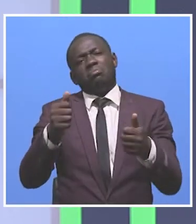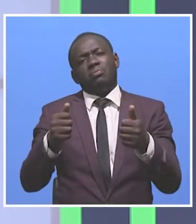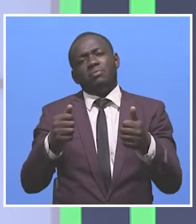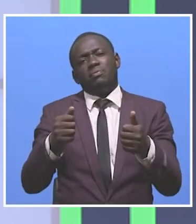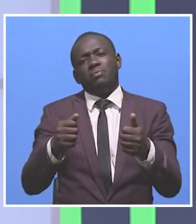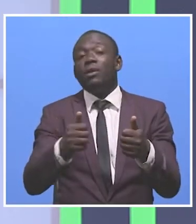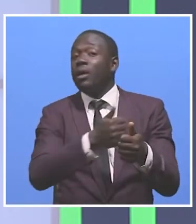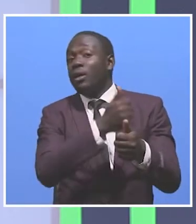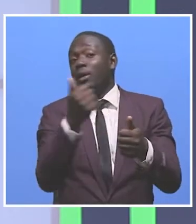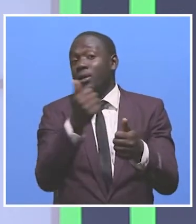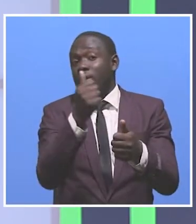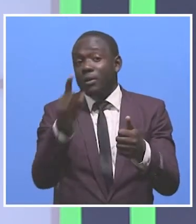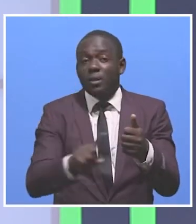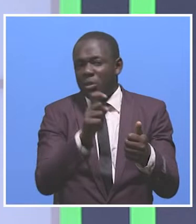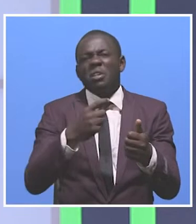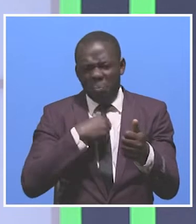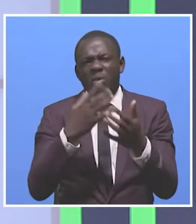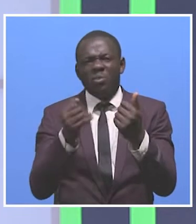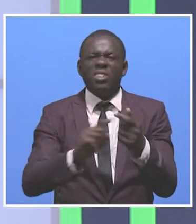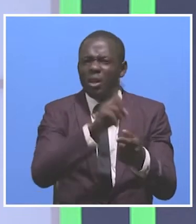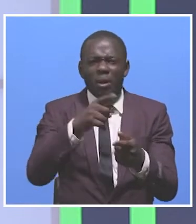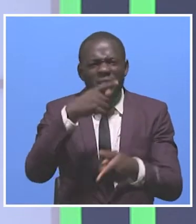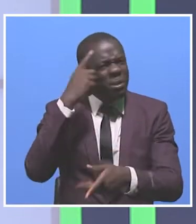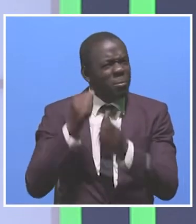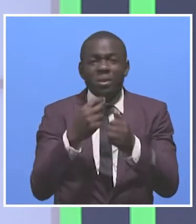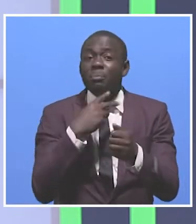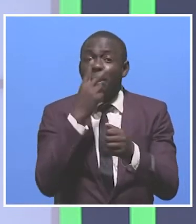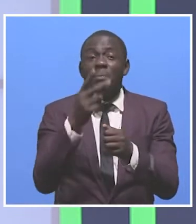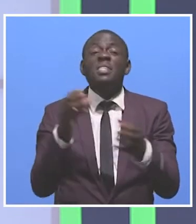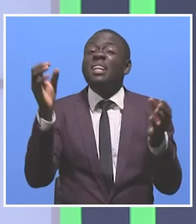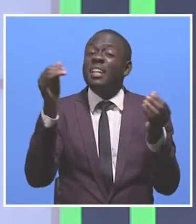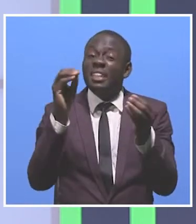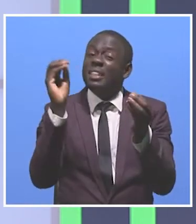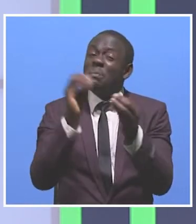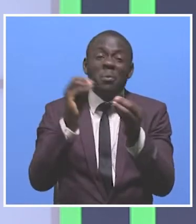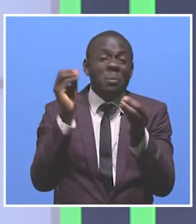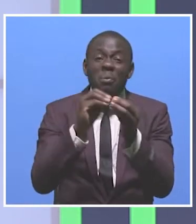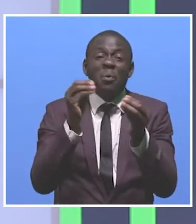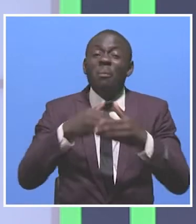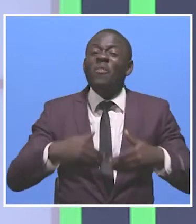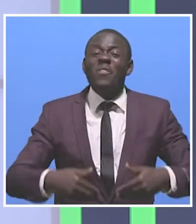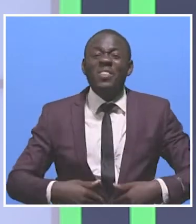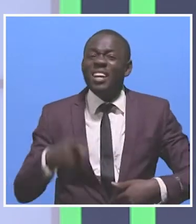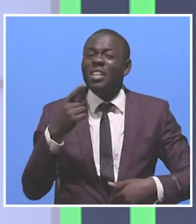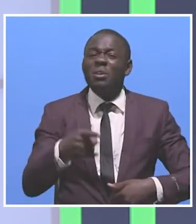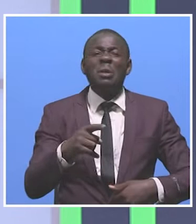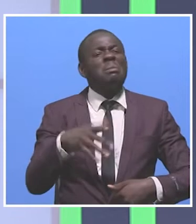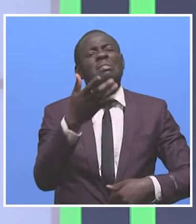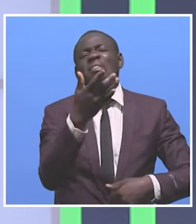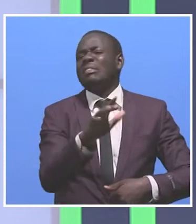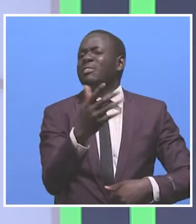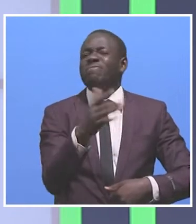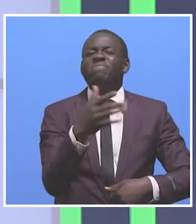A question and because namona kwebati to be more than yara bakwati abasana kumiseperecho